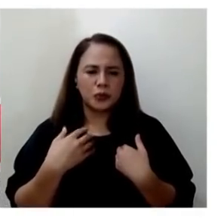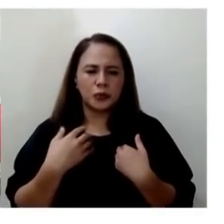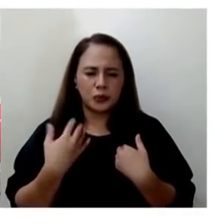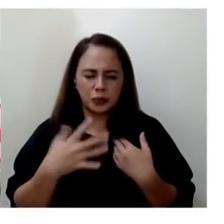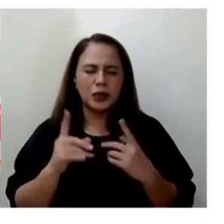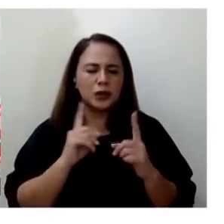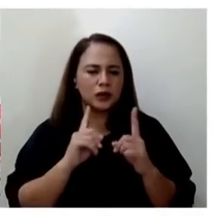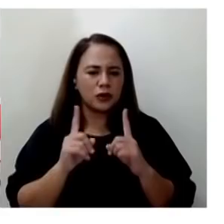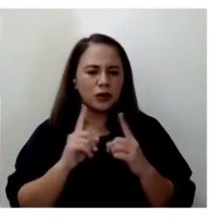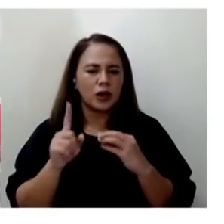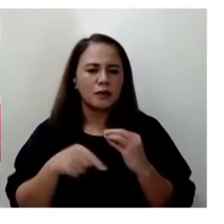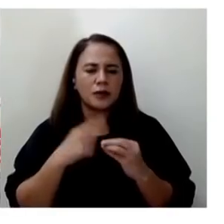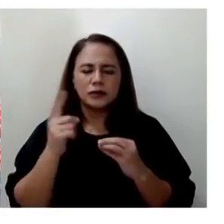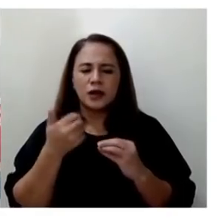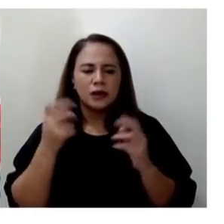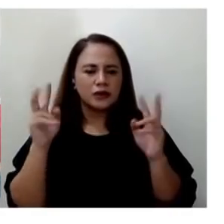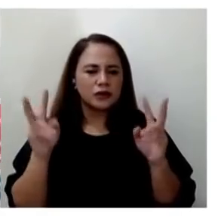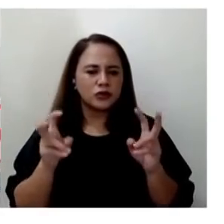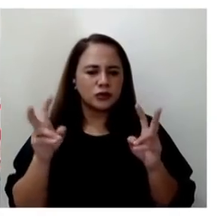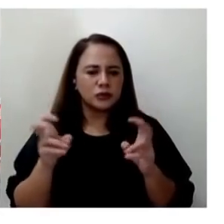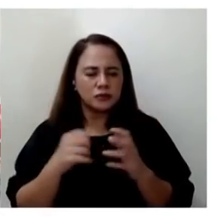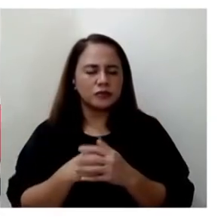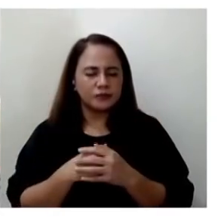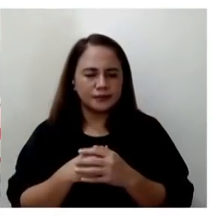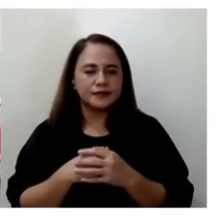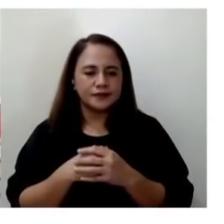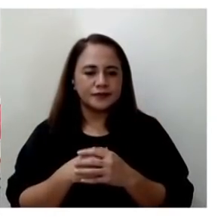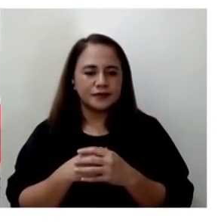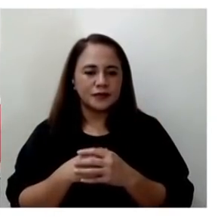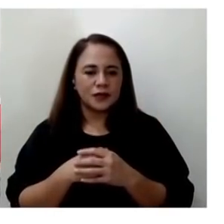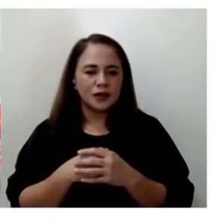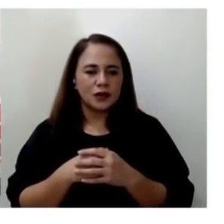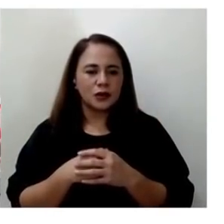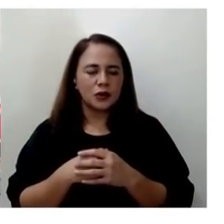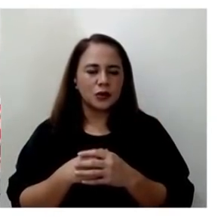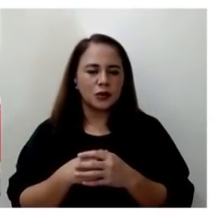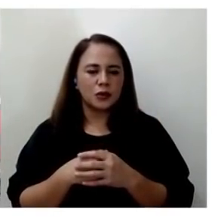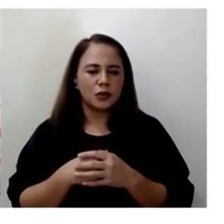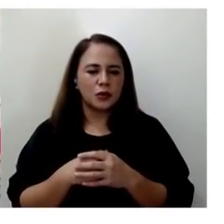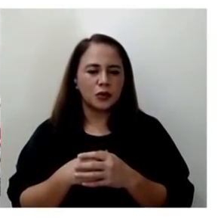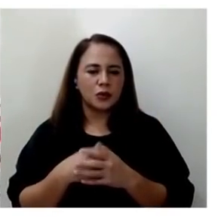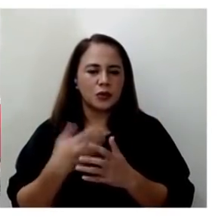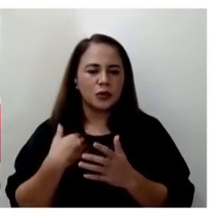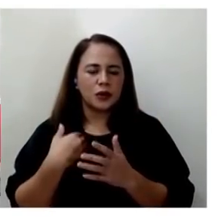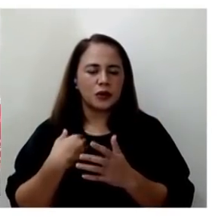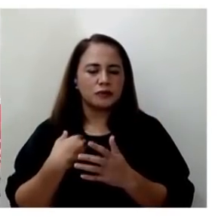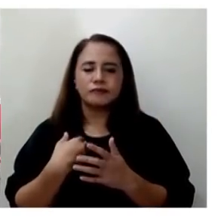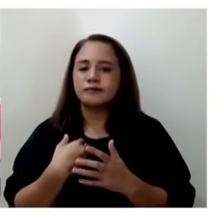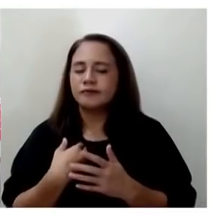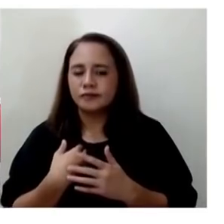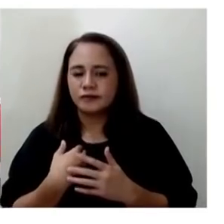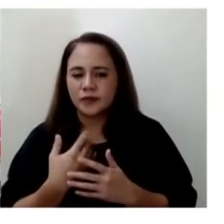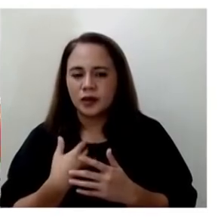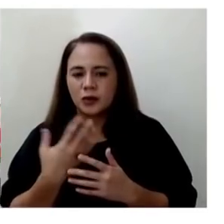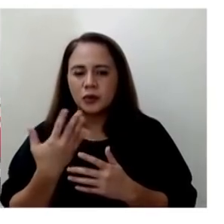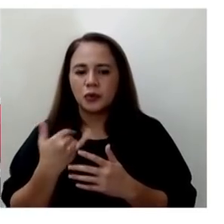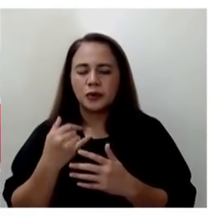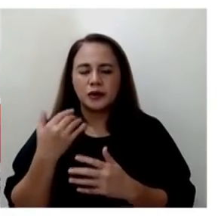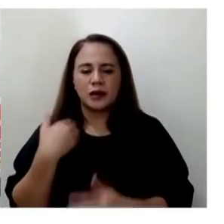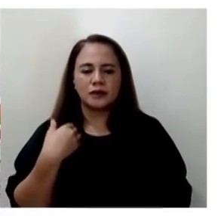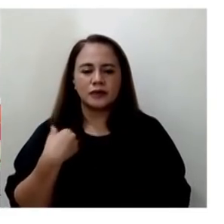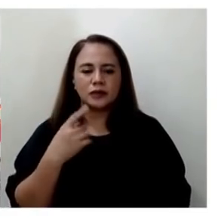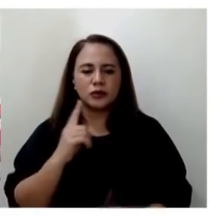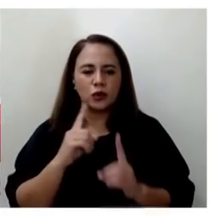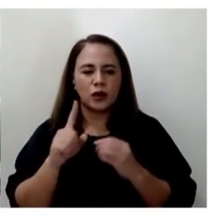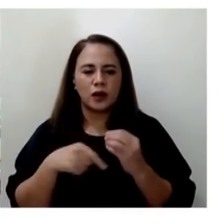we talk about other issues as friends, our advocacies and our faith. But we have not talked